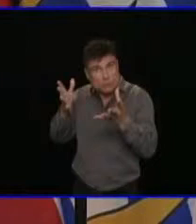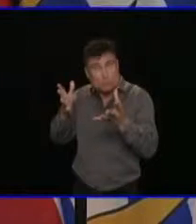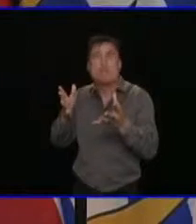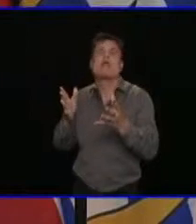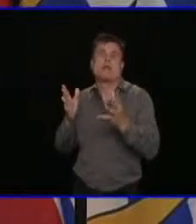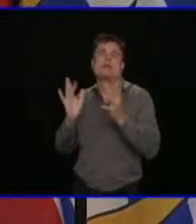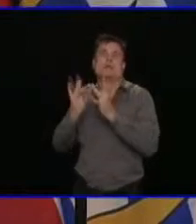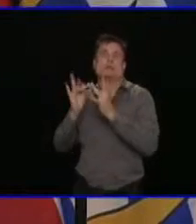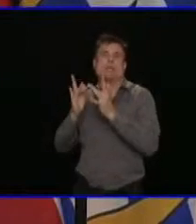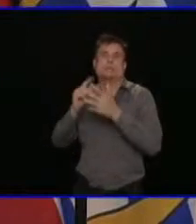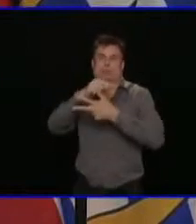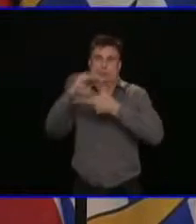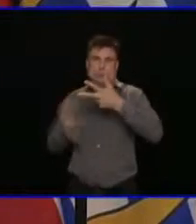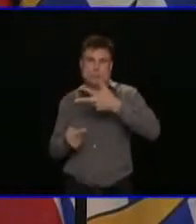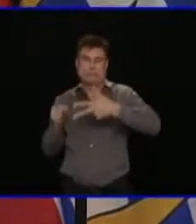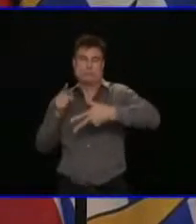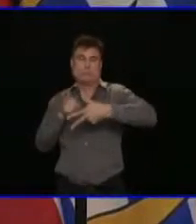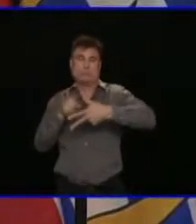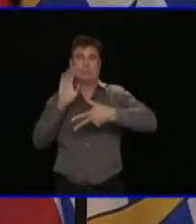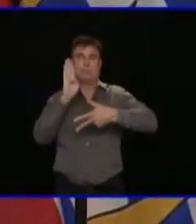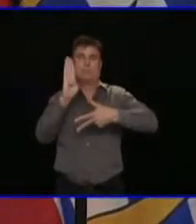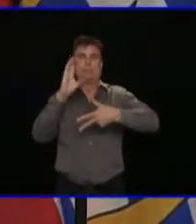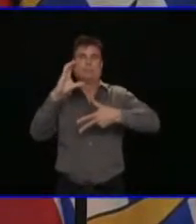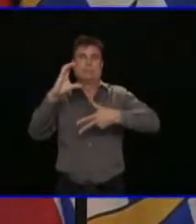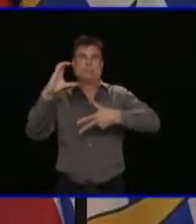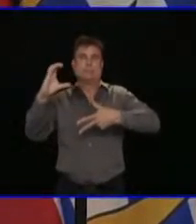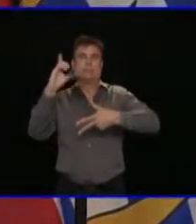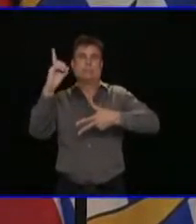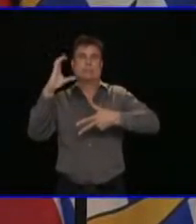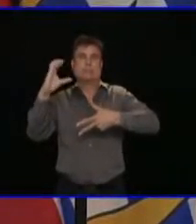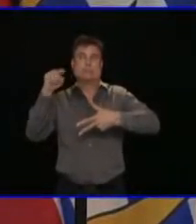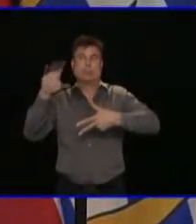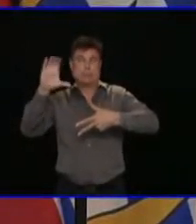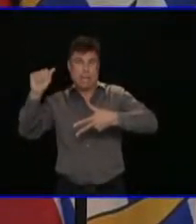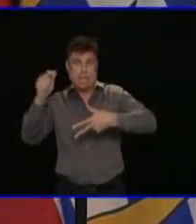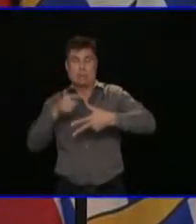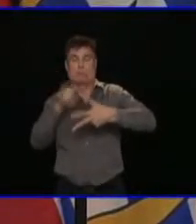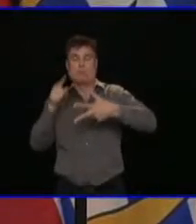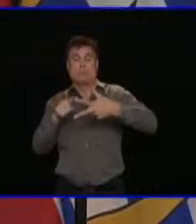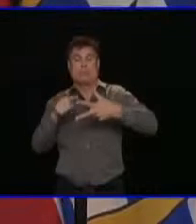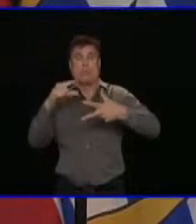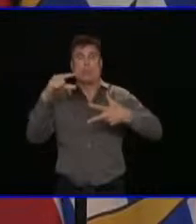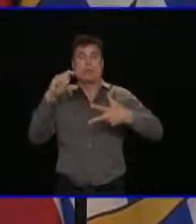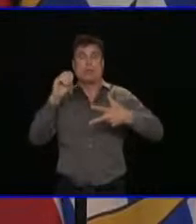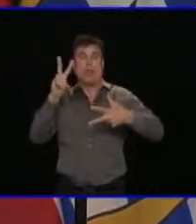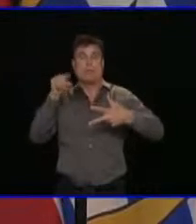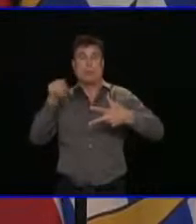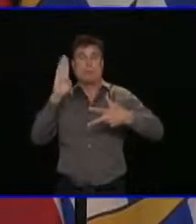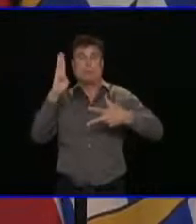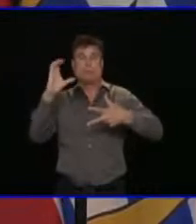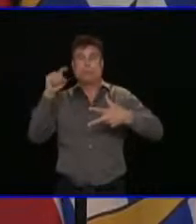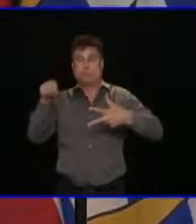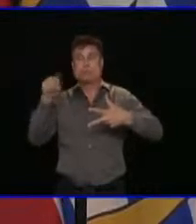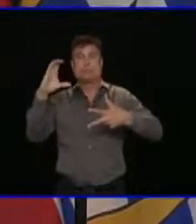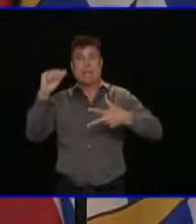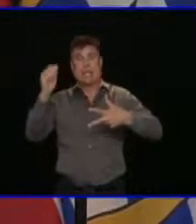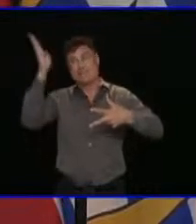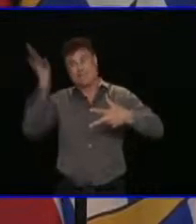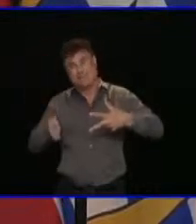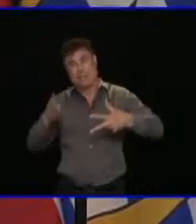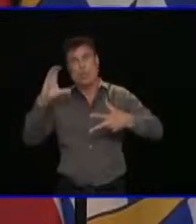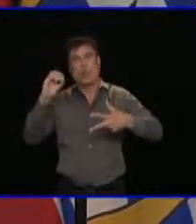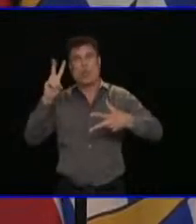visit bccdc.ca. For non-medical questions about the province's COVID-19 response, visit